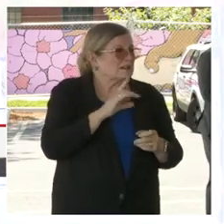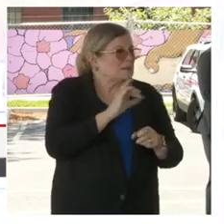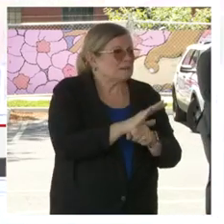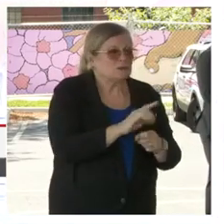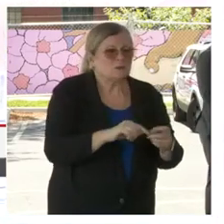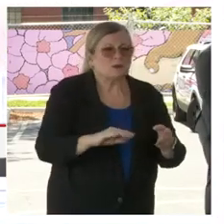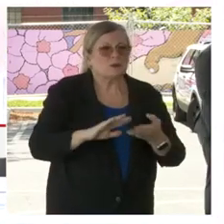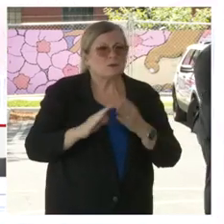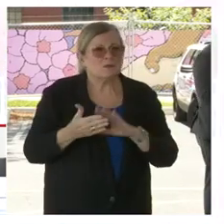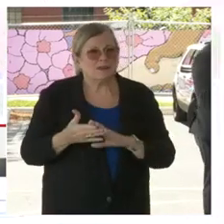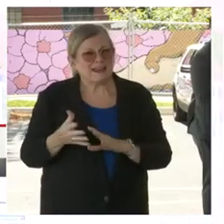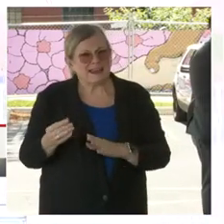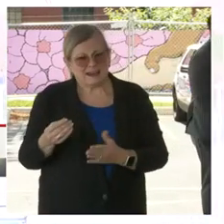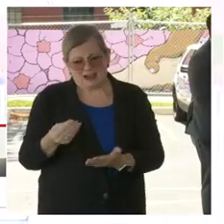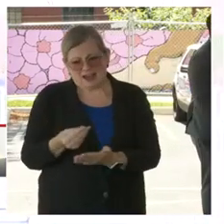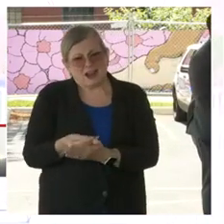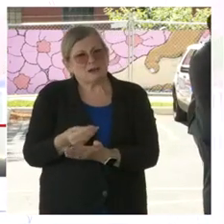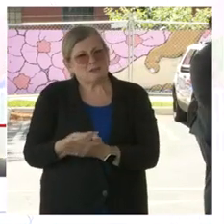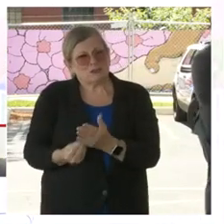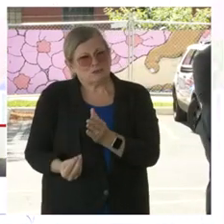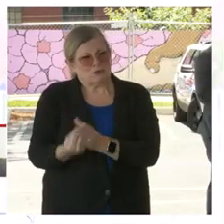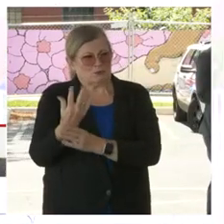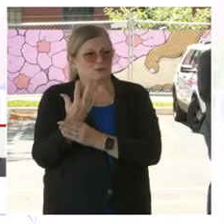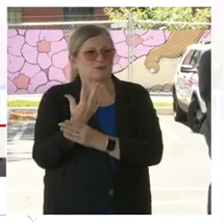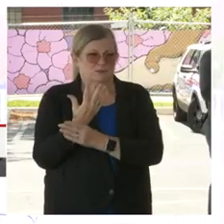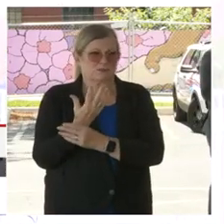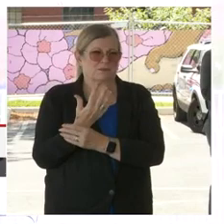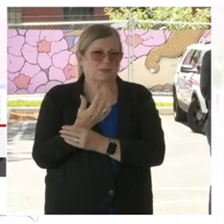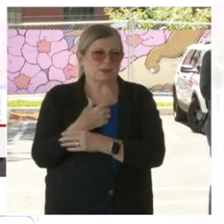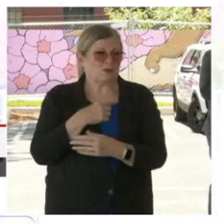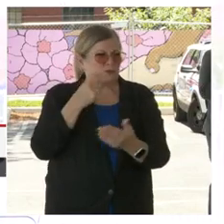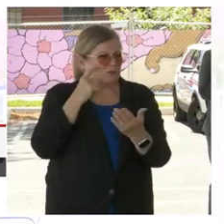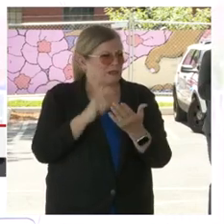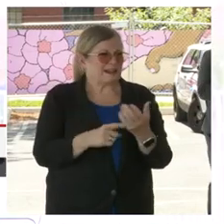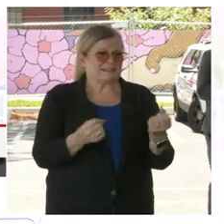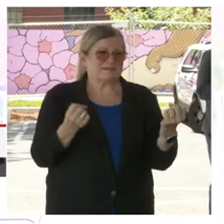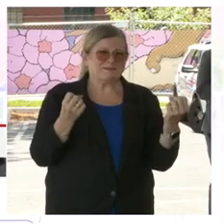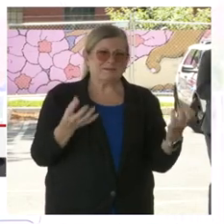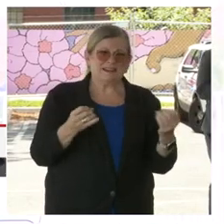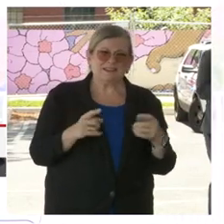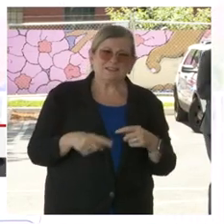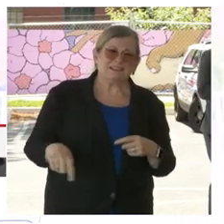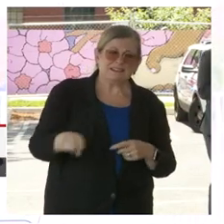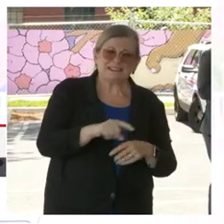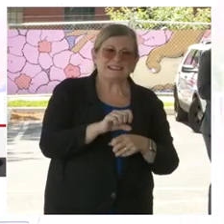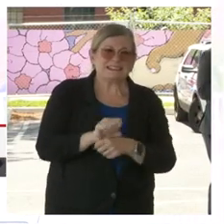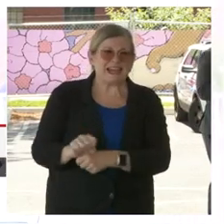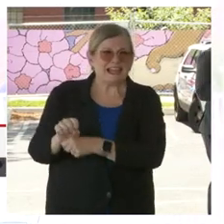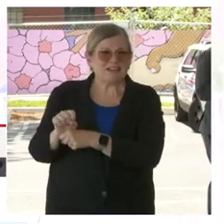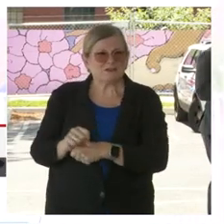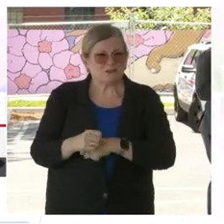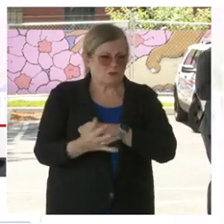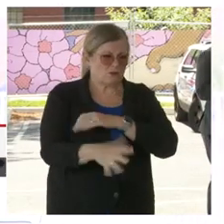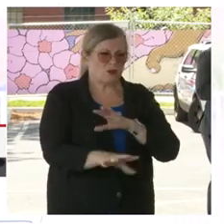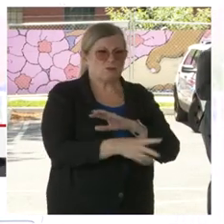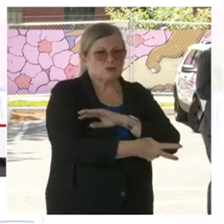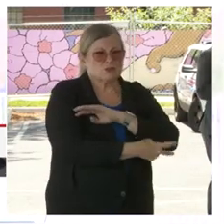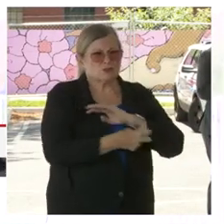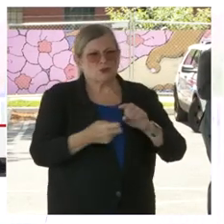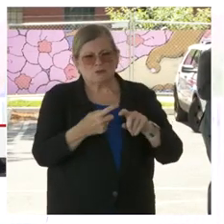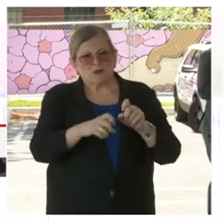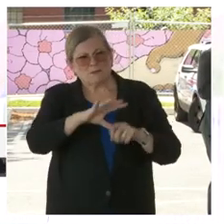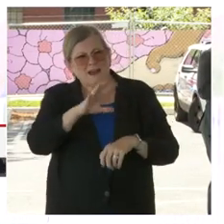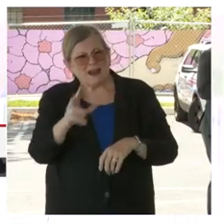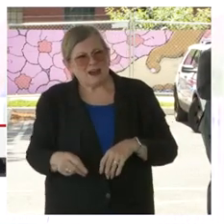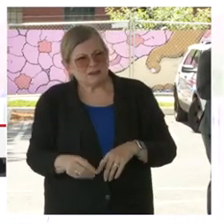must acknowledge the ancestors of so many residents of this neighborhood, the enslaved people stolen from Africa whose forced labor was used to build